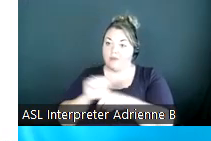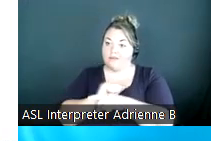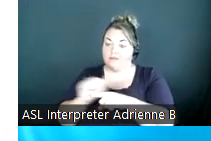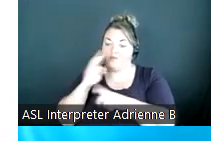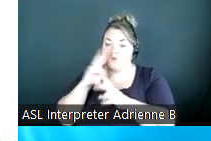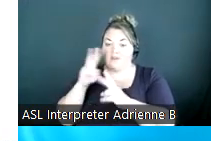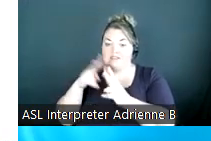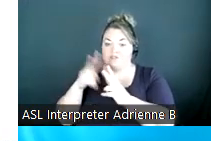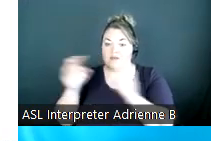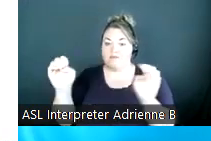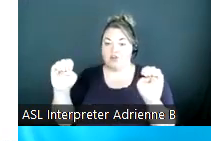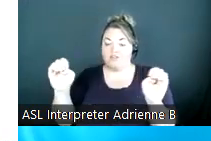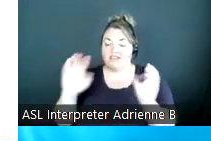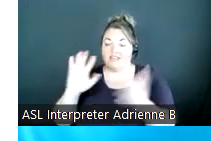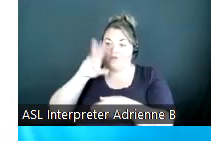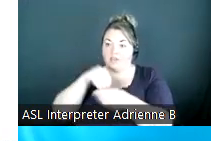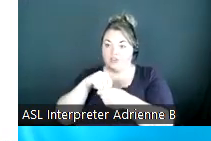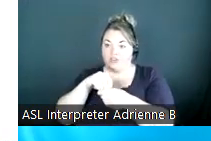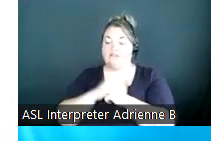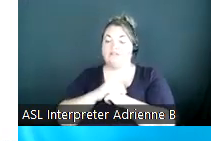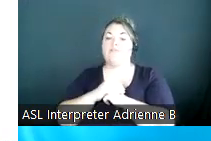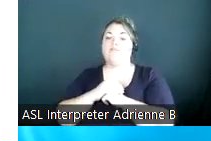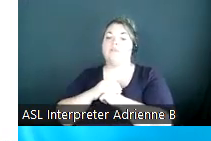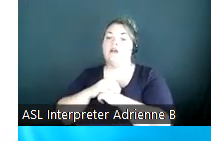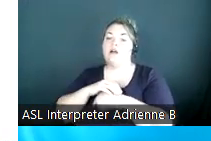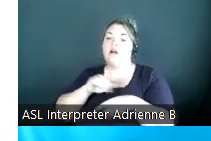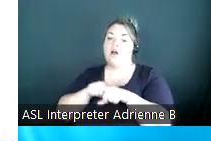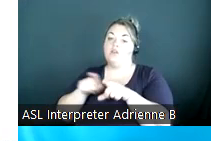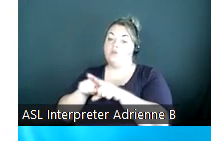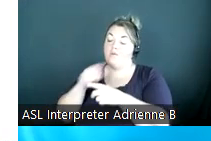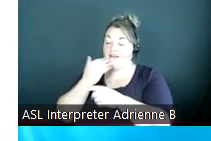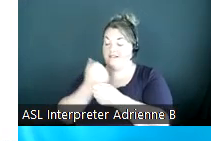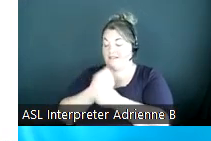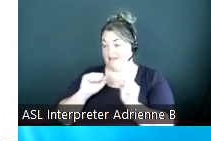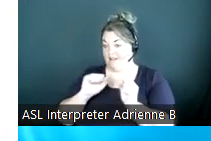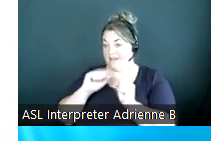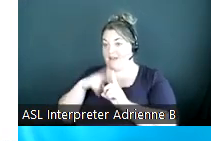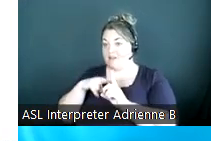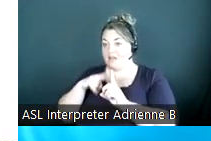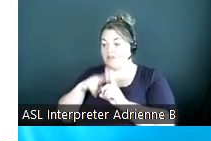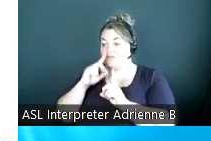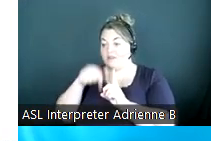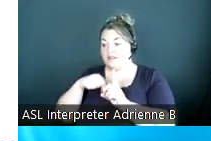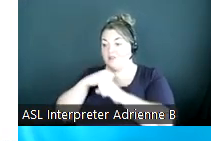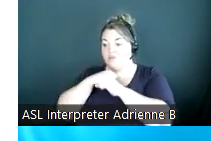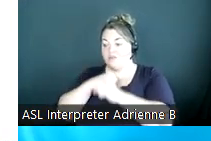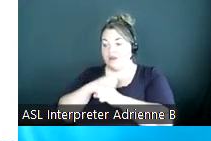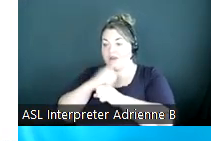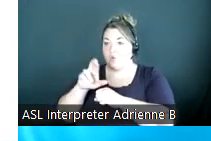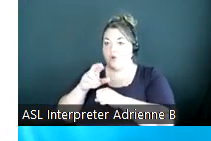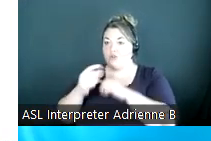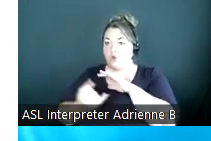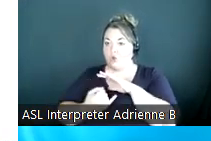two emergency intervention and also best safety applications for these restraint or seclusion